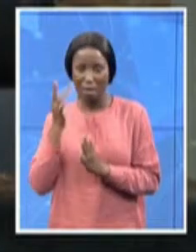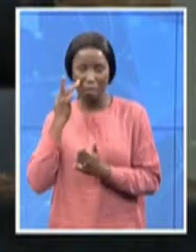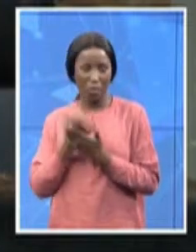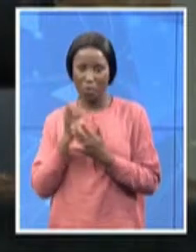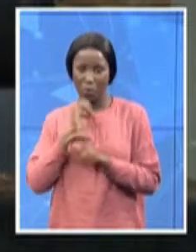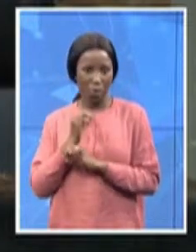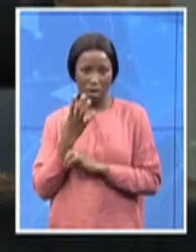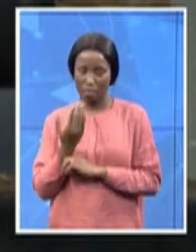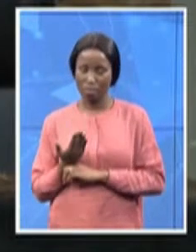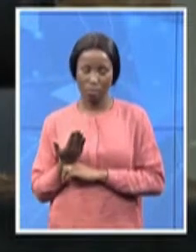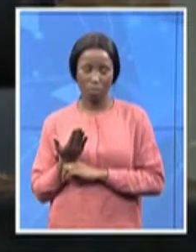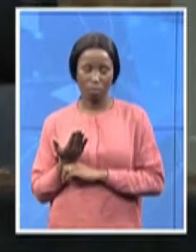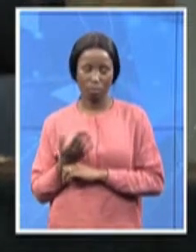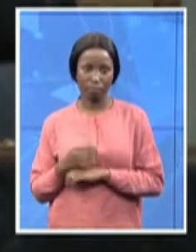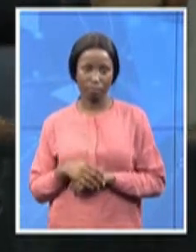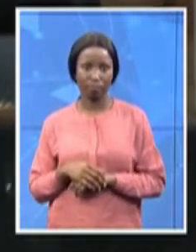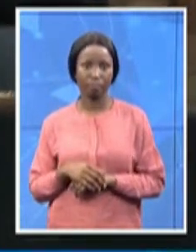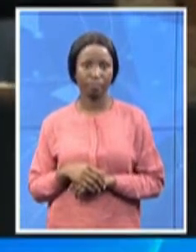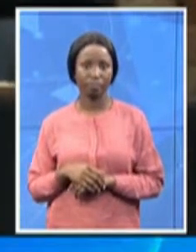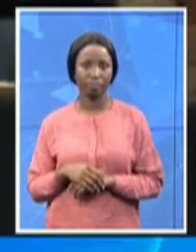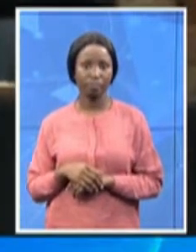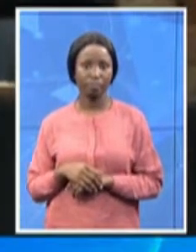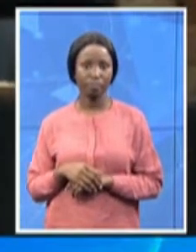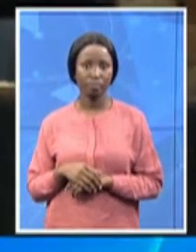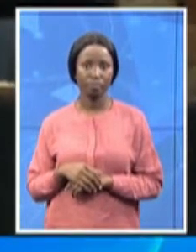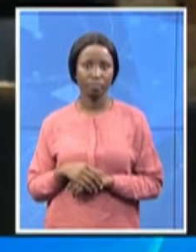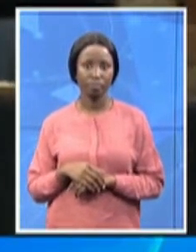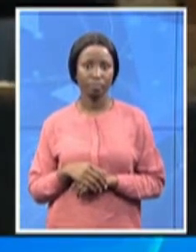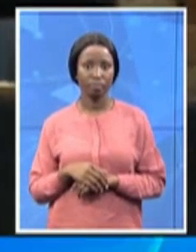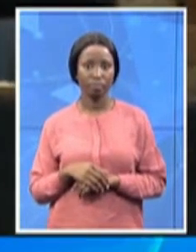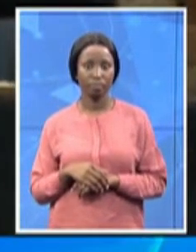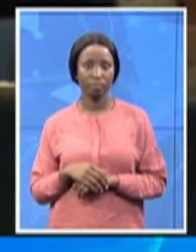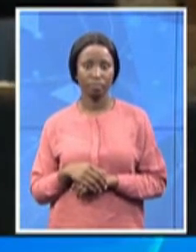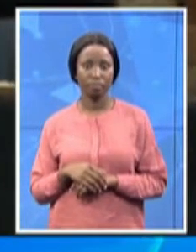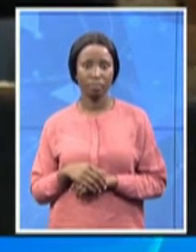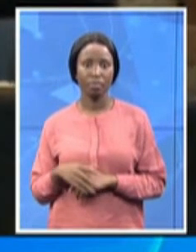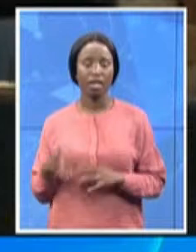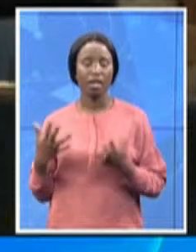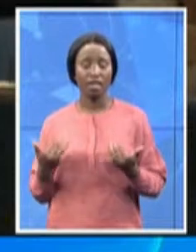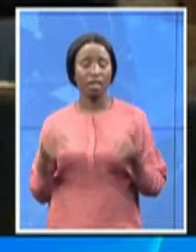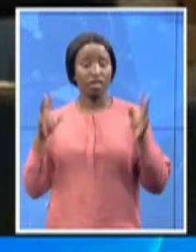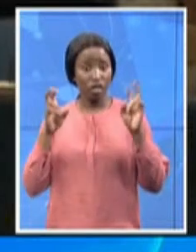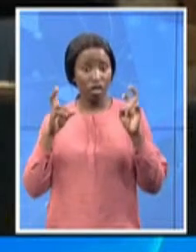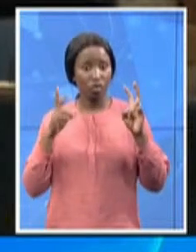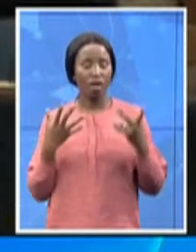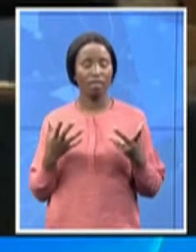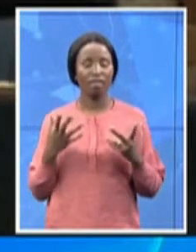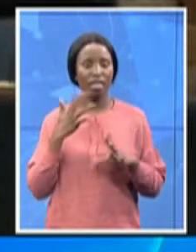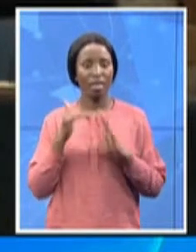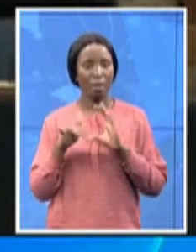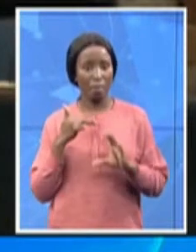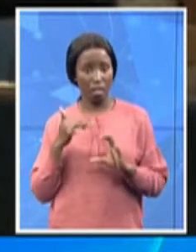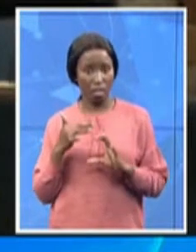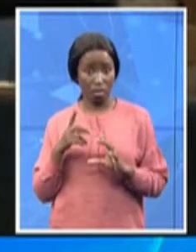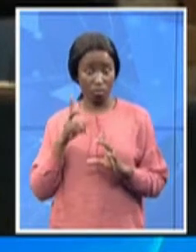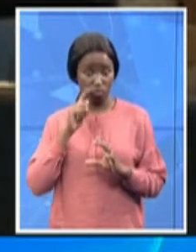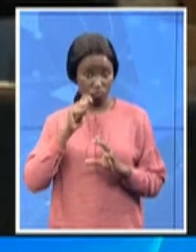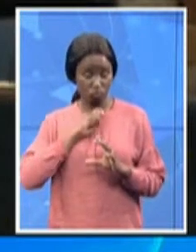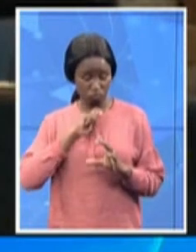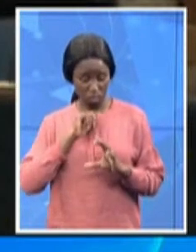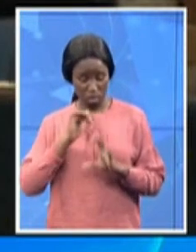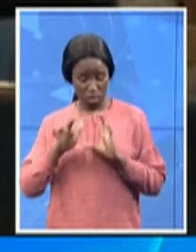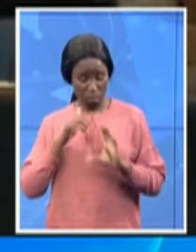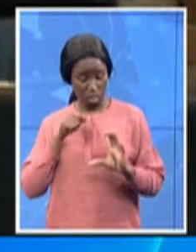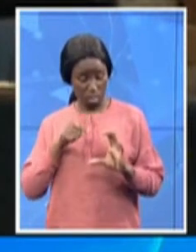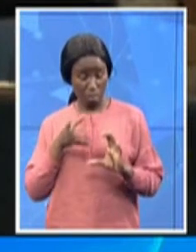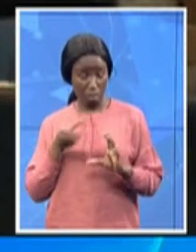Of importance with regard to the emails in question is whether it was procedurally fair for the Public Protector